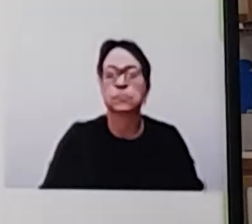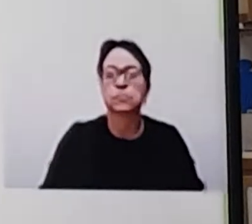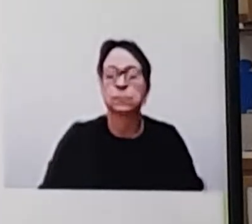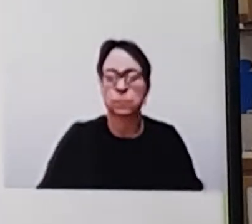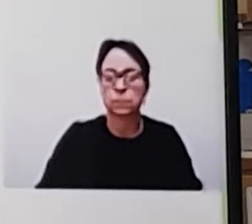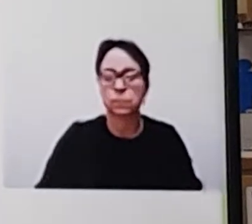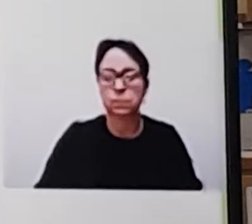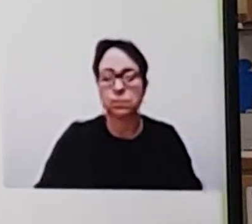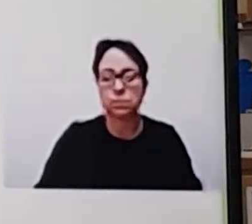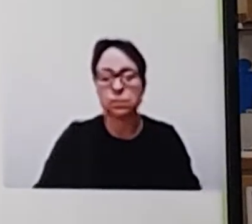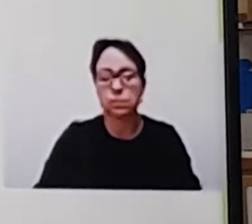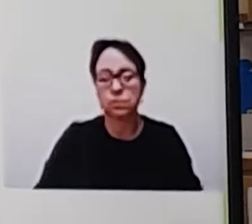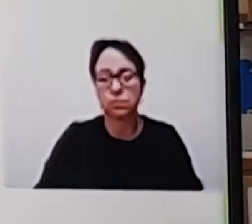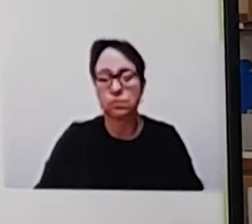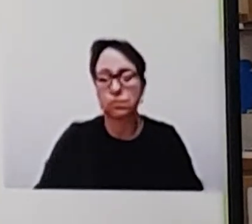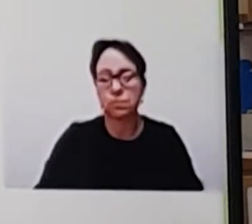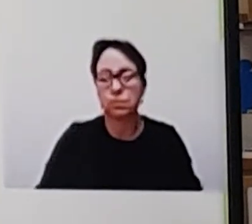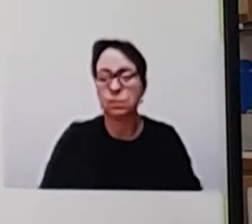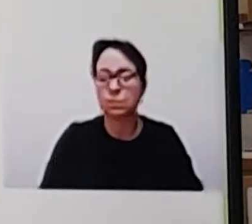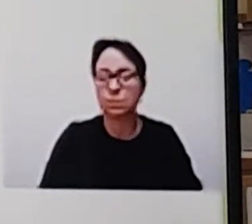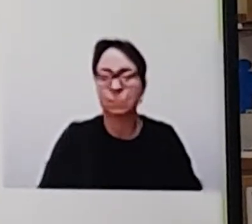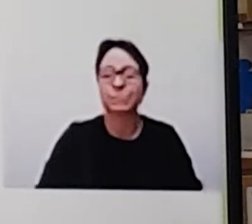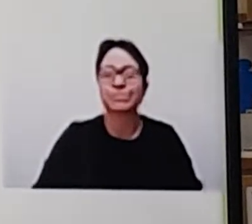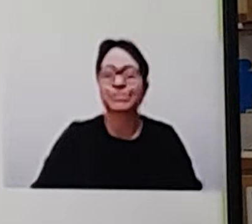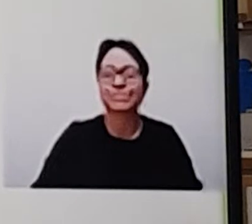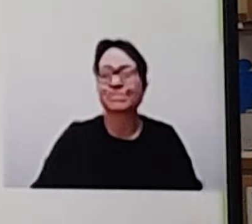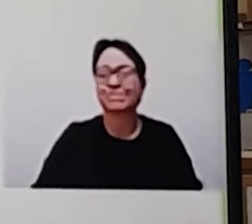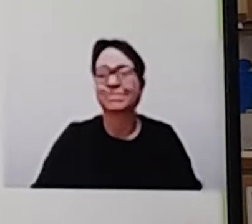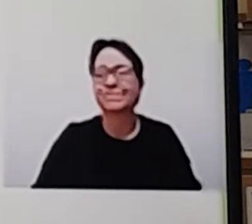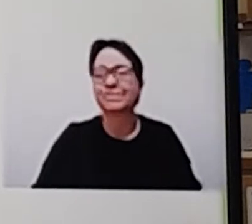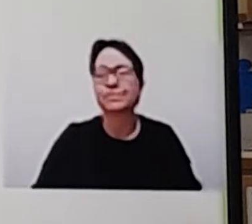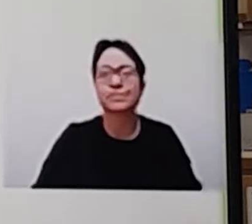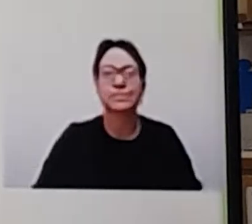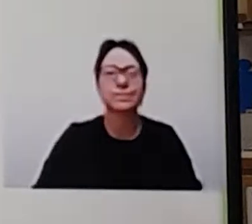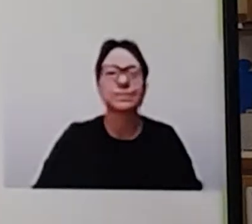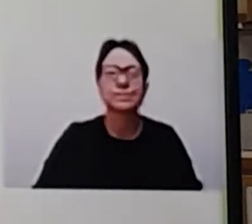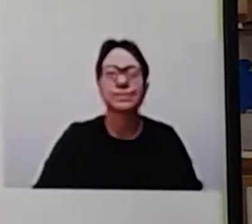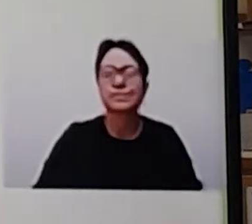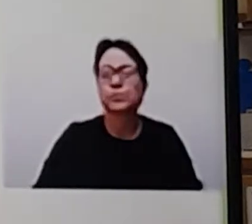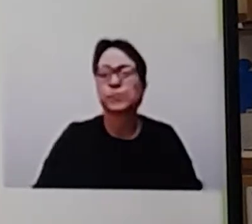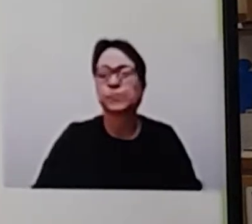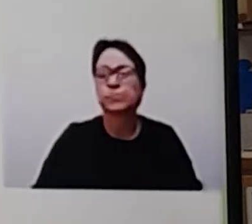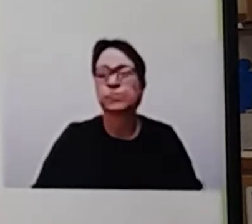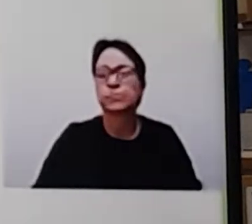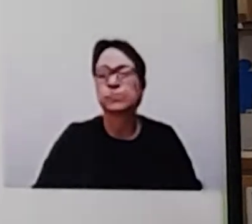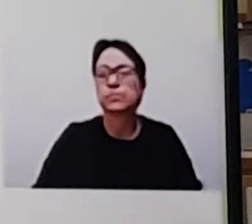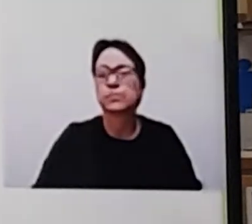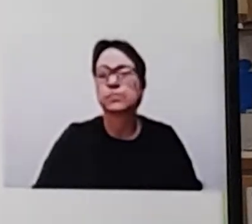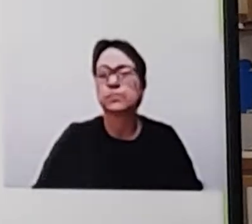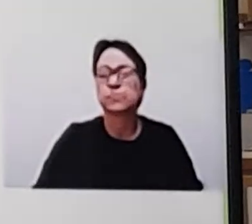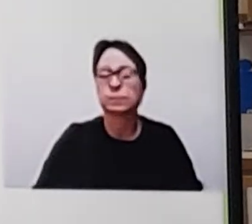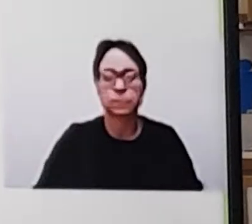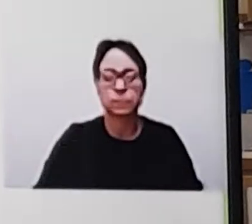And for the blind, if there is no braille language, then you cannot know what number he is going on.